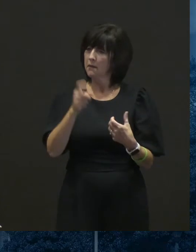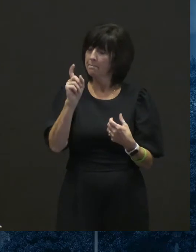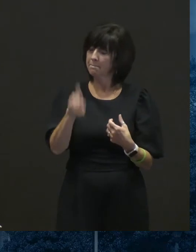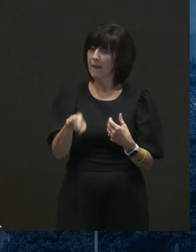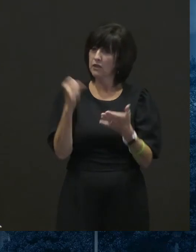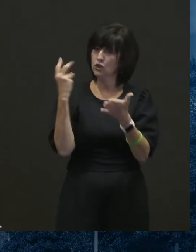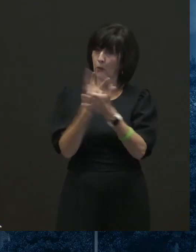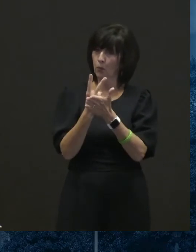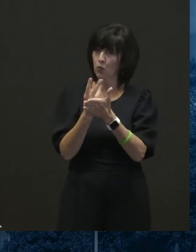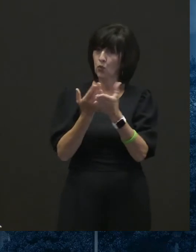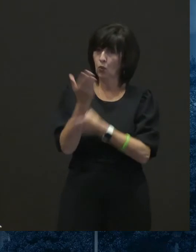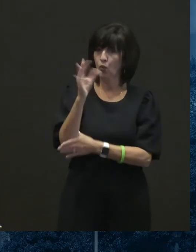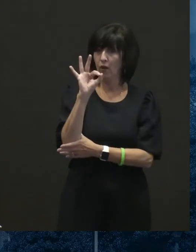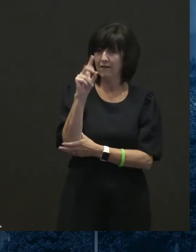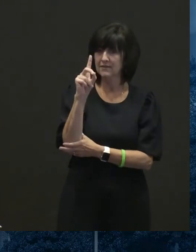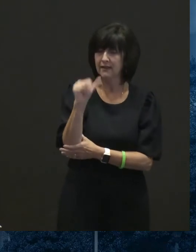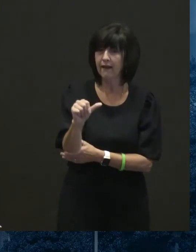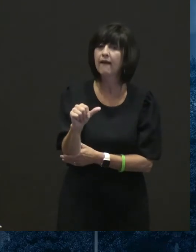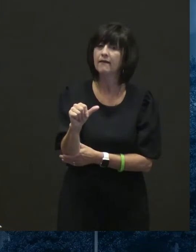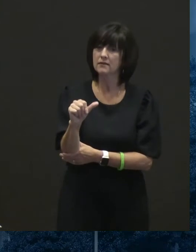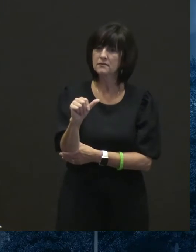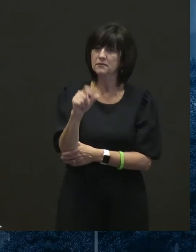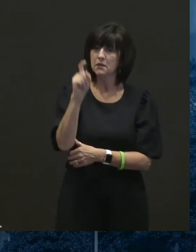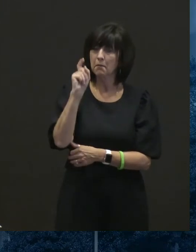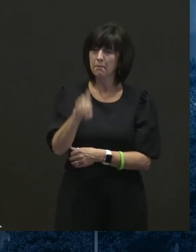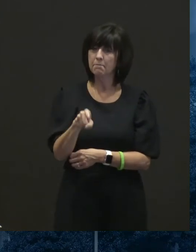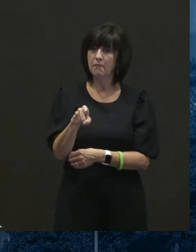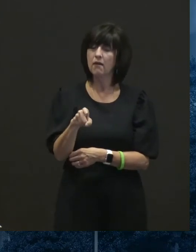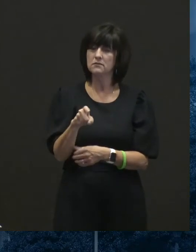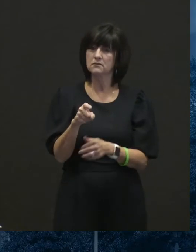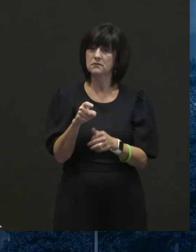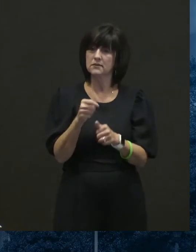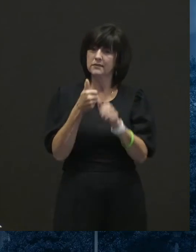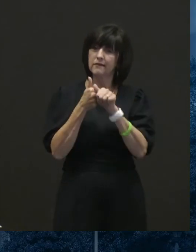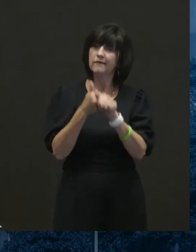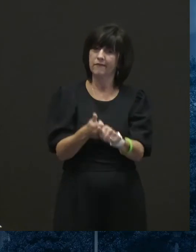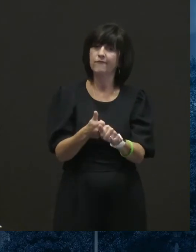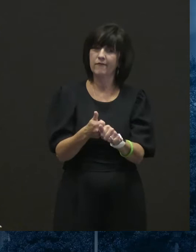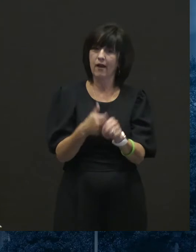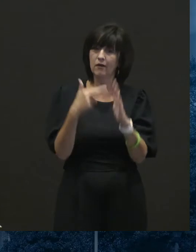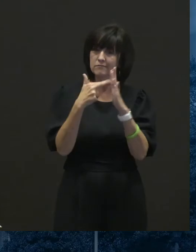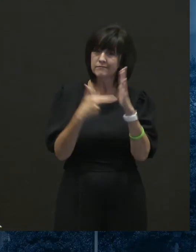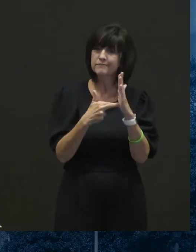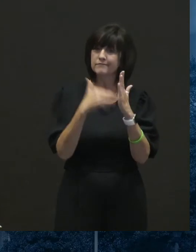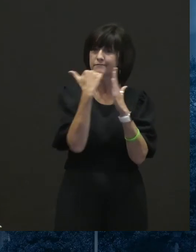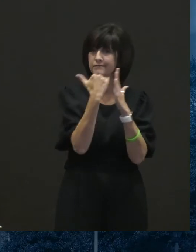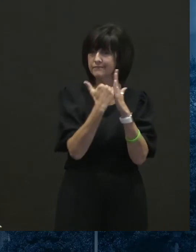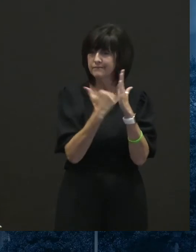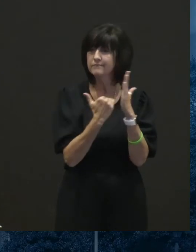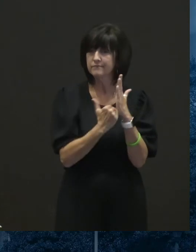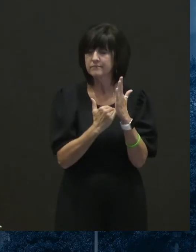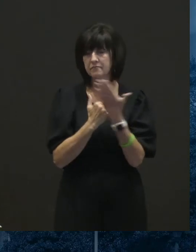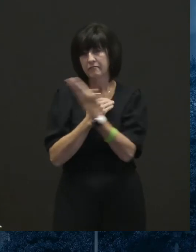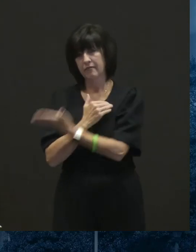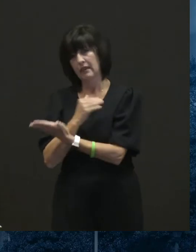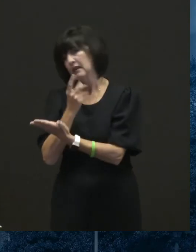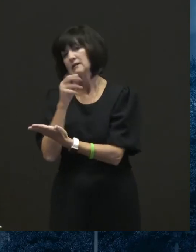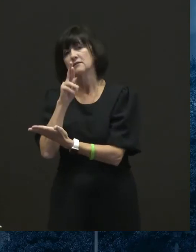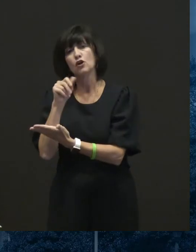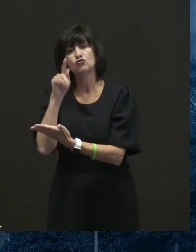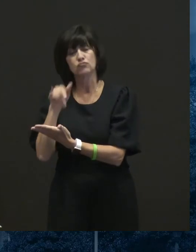safe, and number two, that there are appropriate protocols, and those protocols are known by Dr. Rattay in the Division of Public